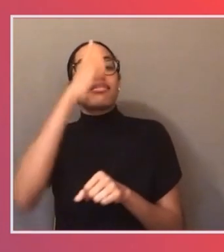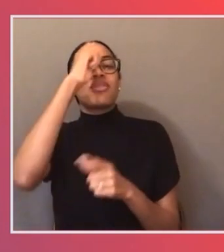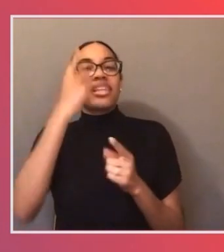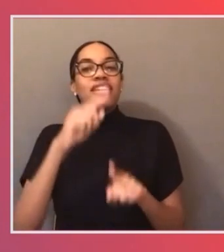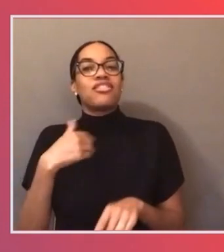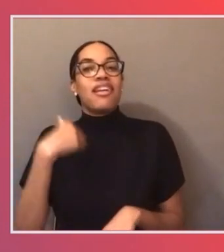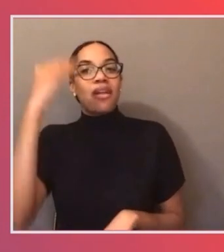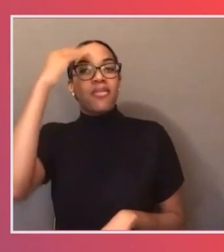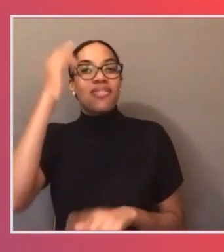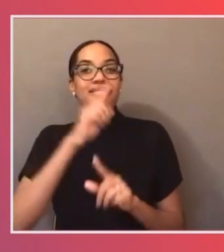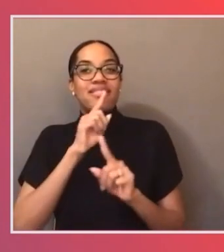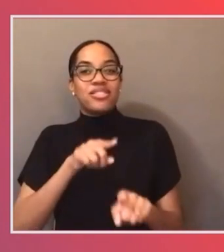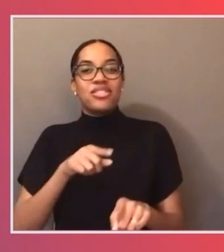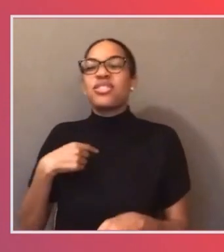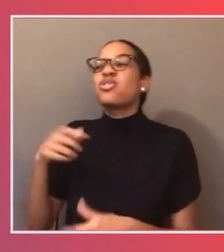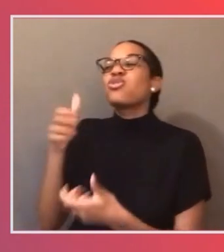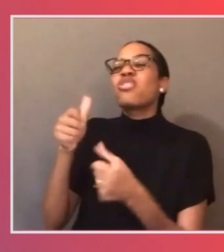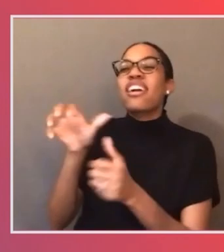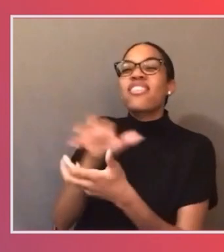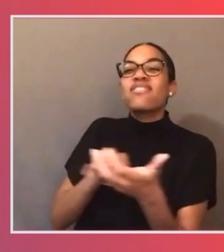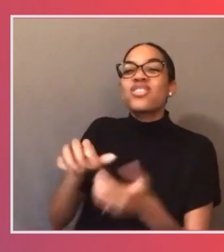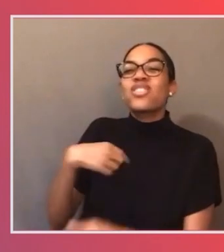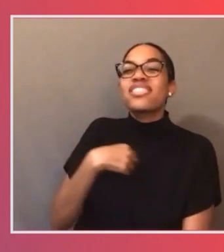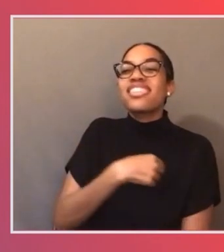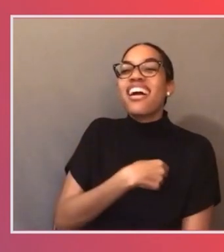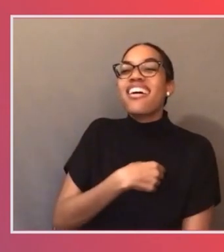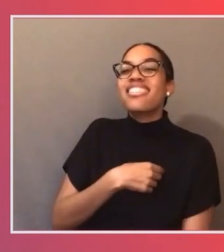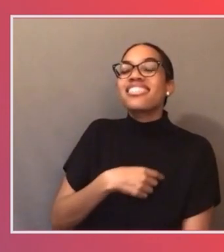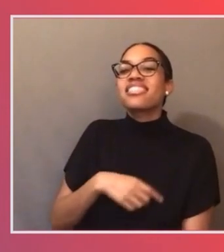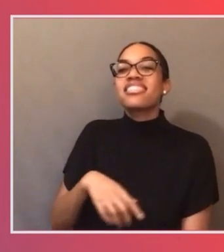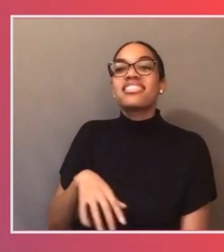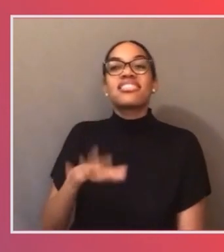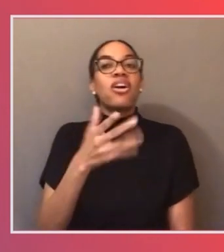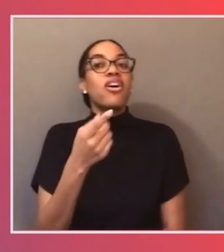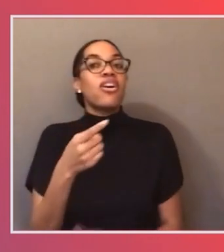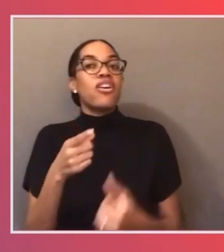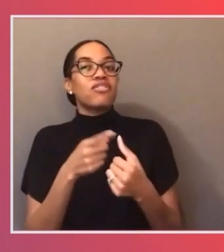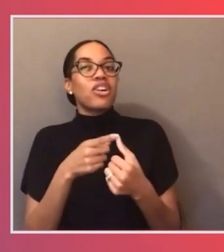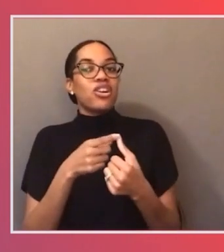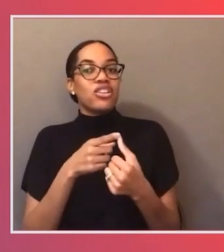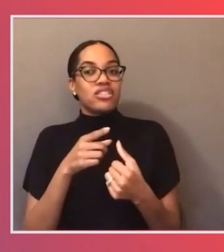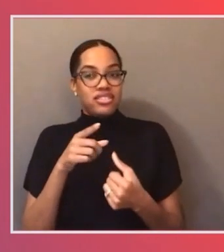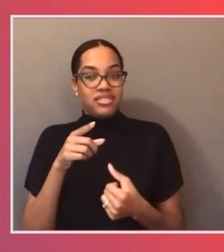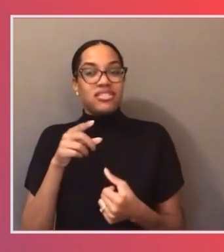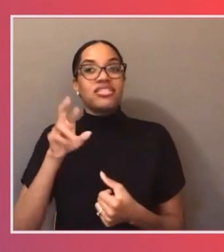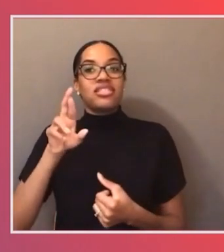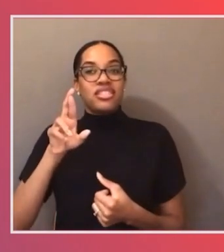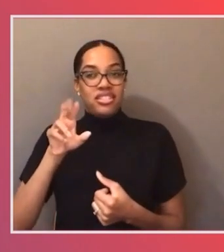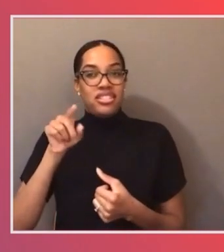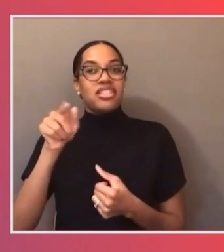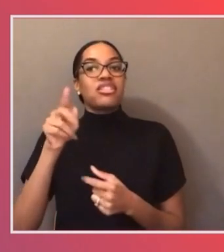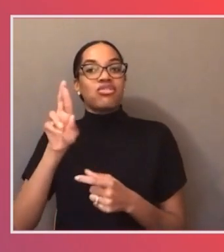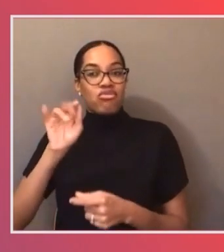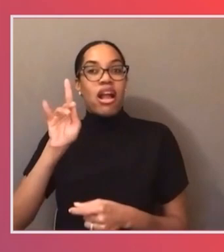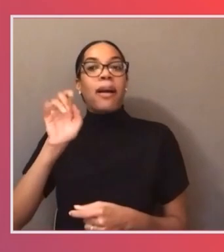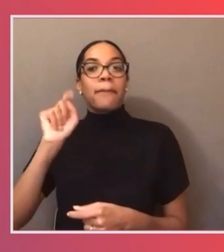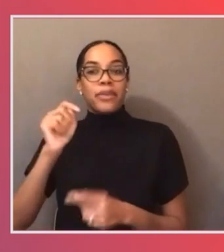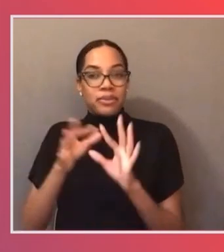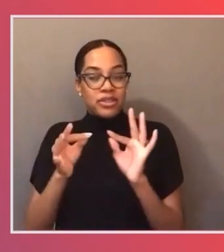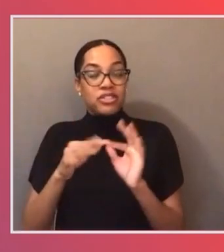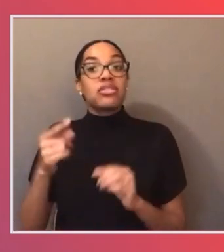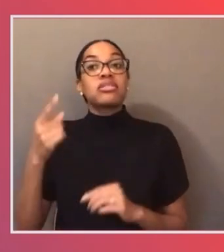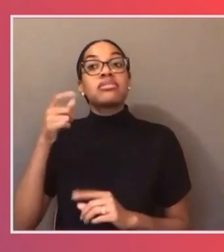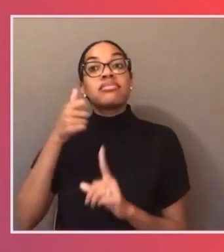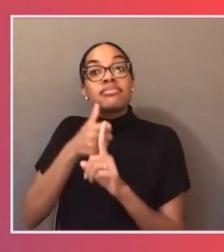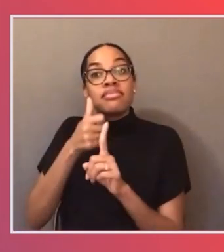First of Downey's all, got it. because it's a military installation, it should read 16:33, but it is